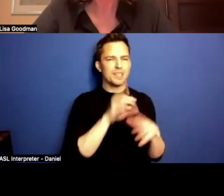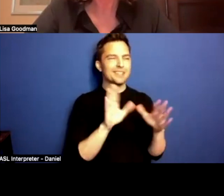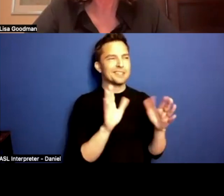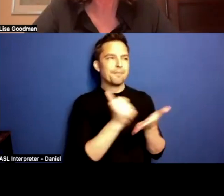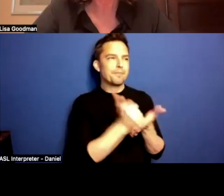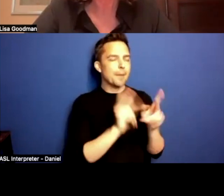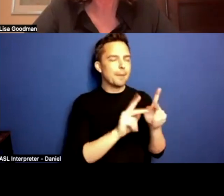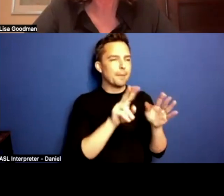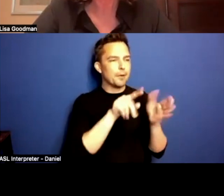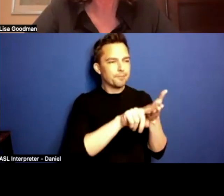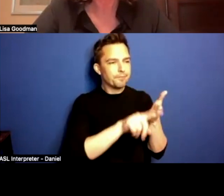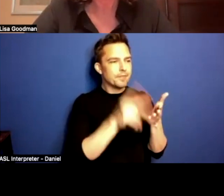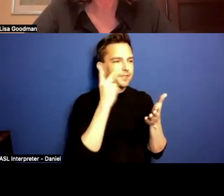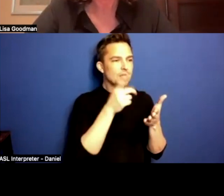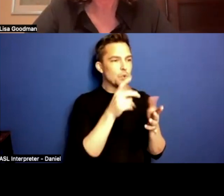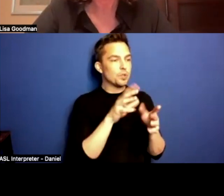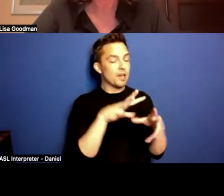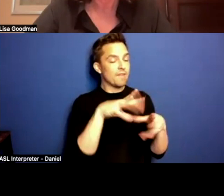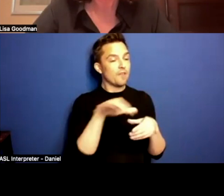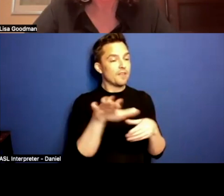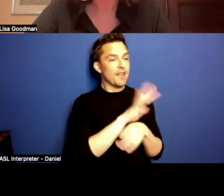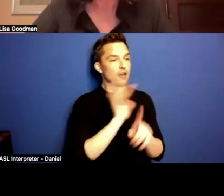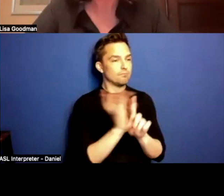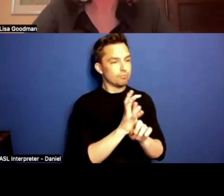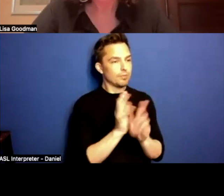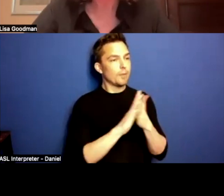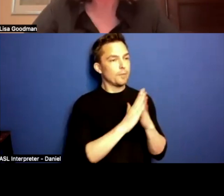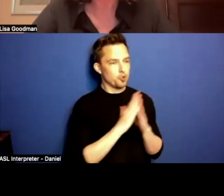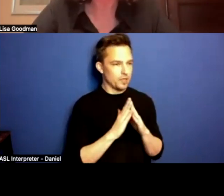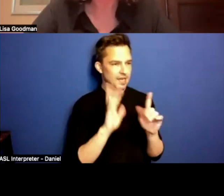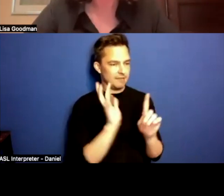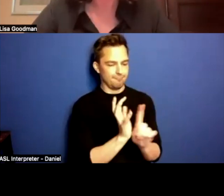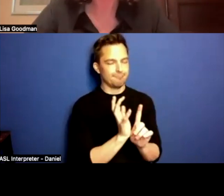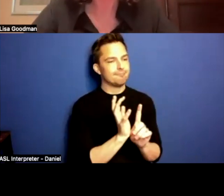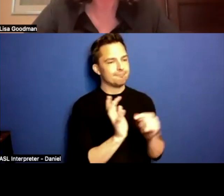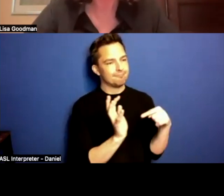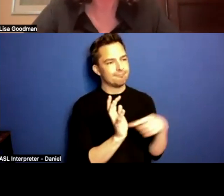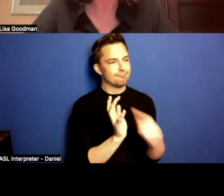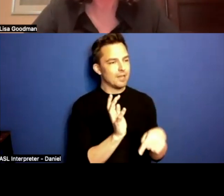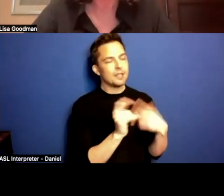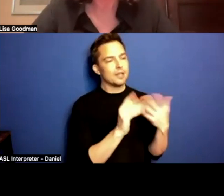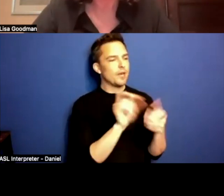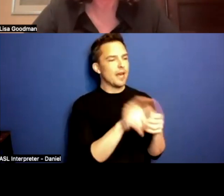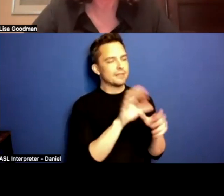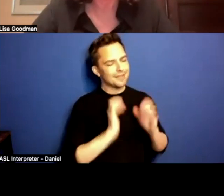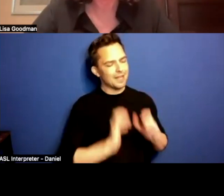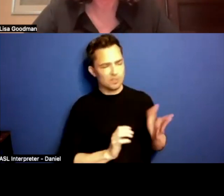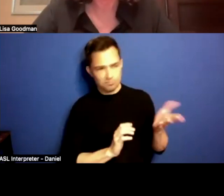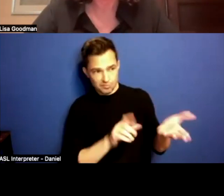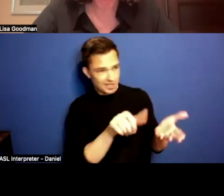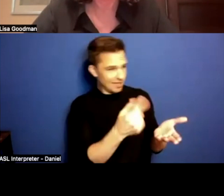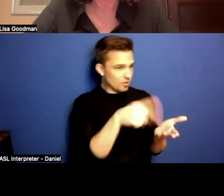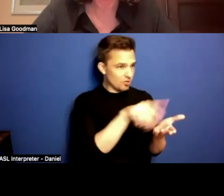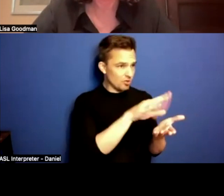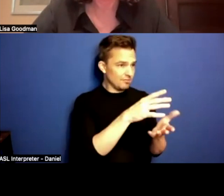people see who is in their community. So that's something that we actually talk about with clients, is asking them, well, is there anyone that you're